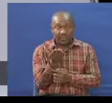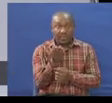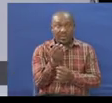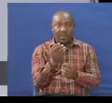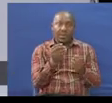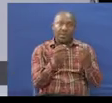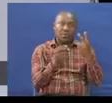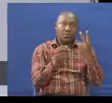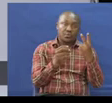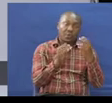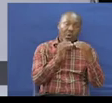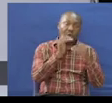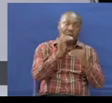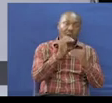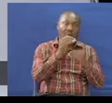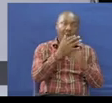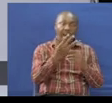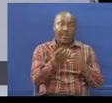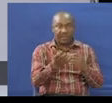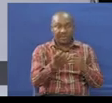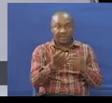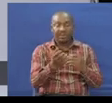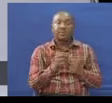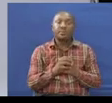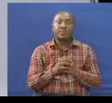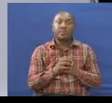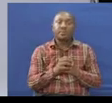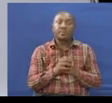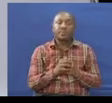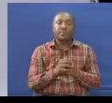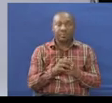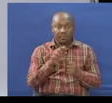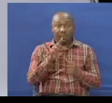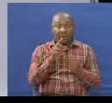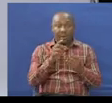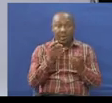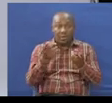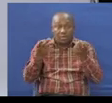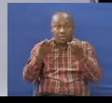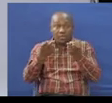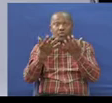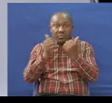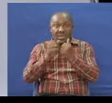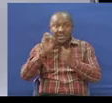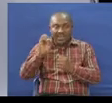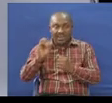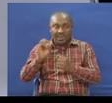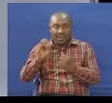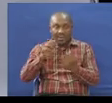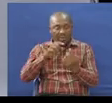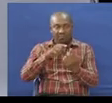Remember, for 2 or more numbers, for the product of 2 or more numbers to be